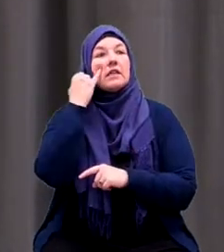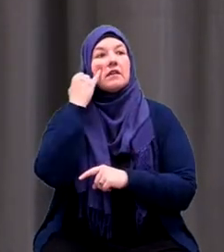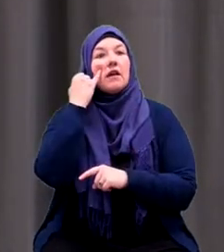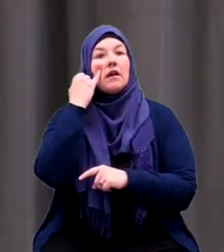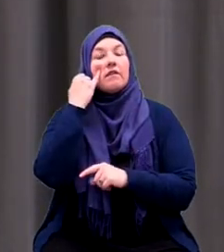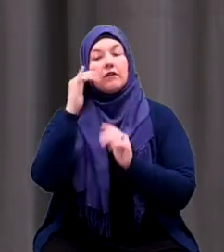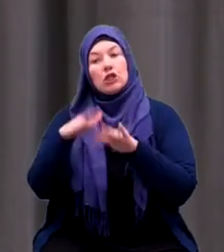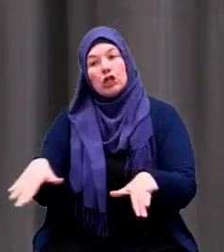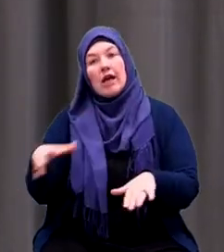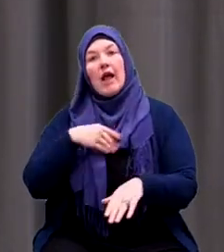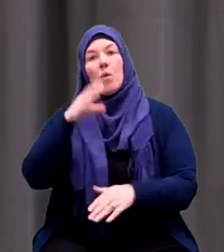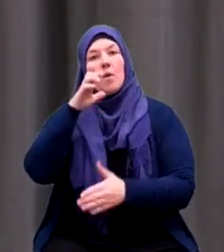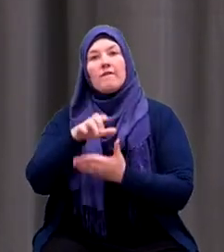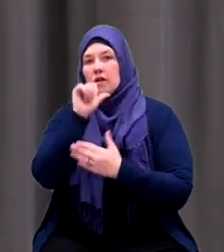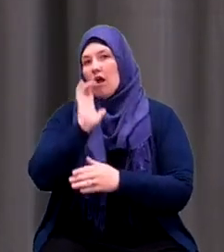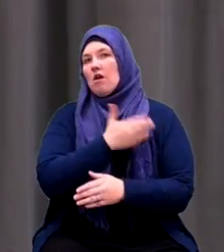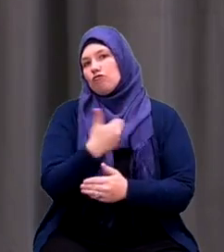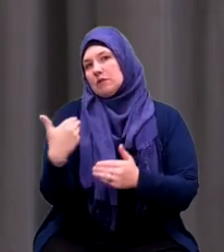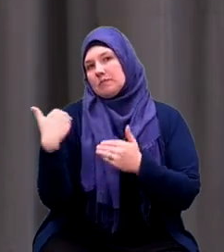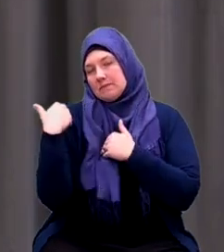our responsibility.